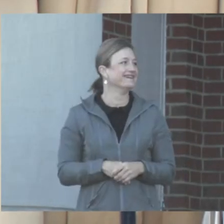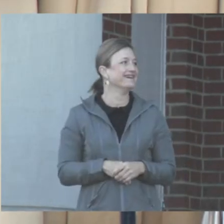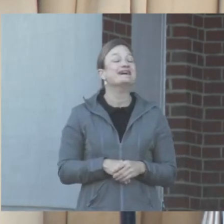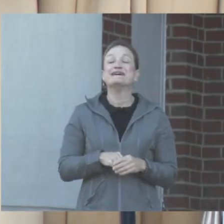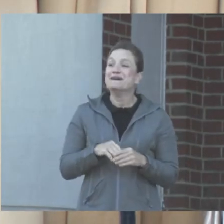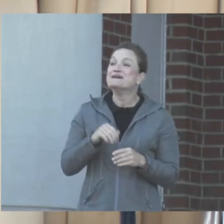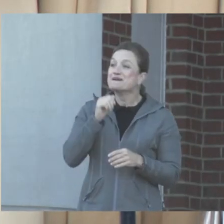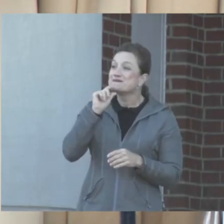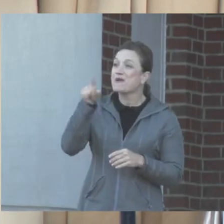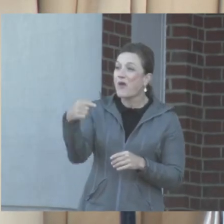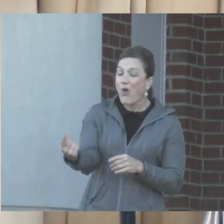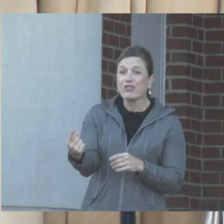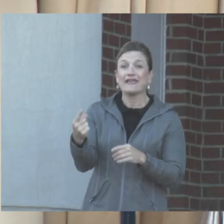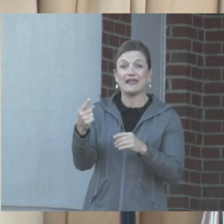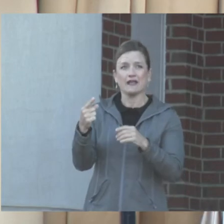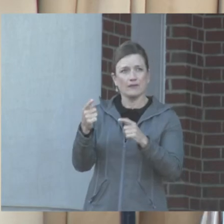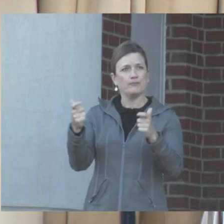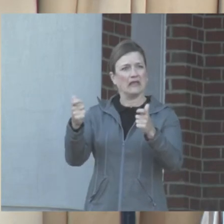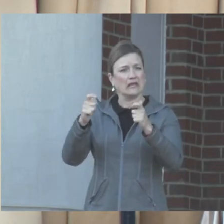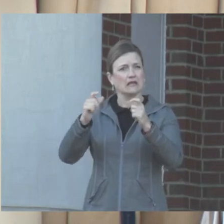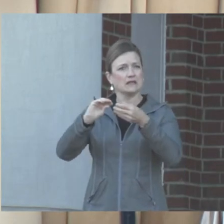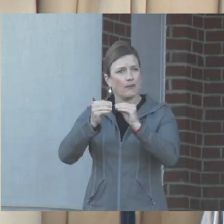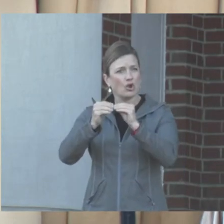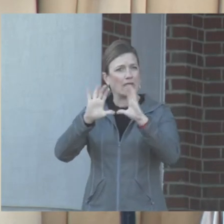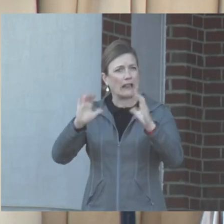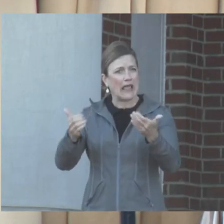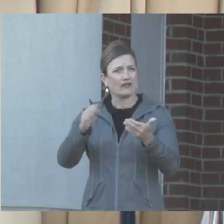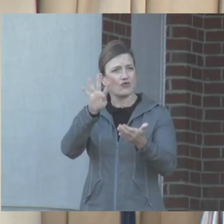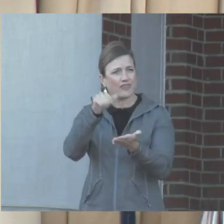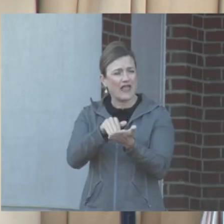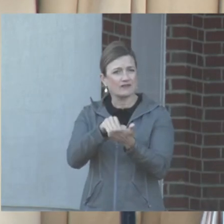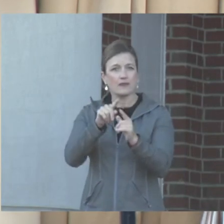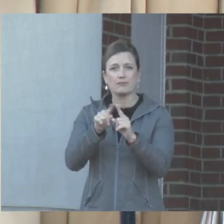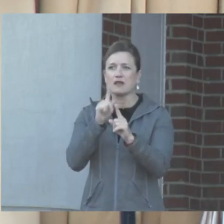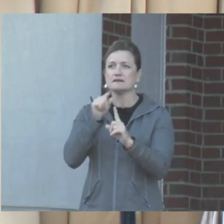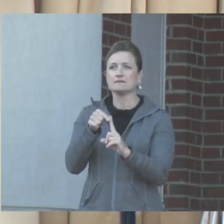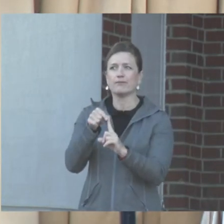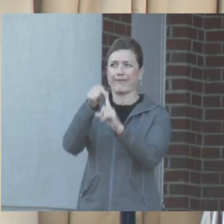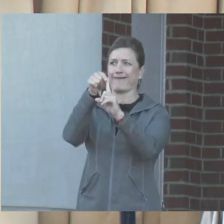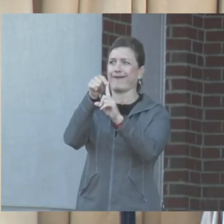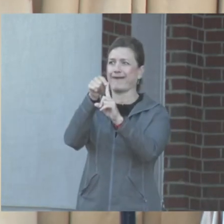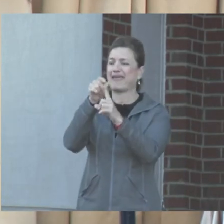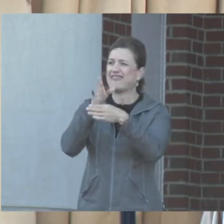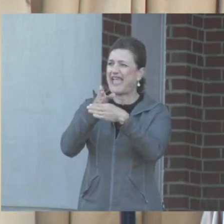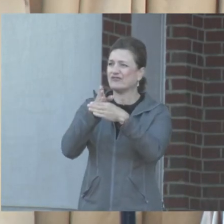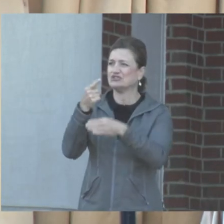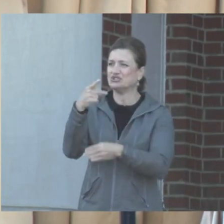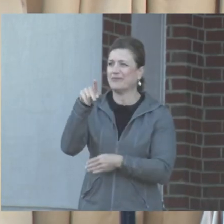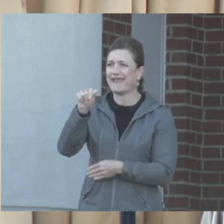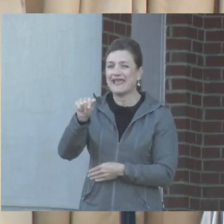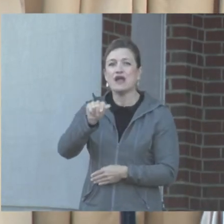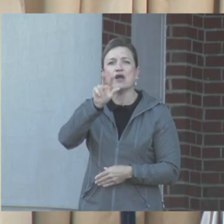Not only are you many in number, you are a very distinguished class with an average GPA